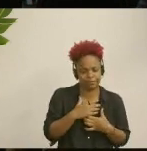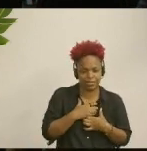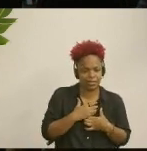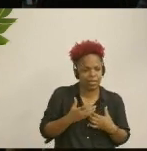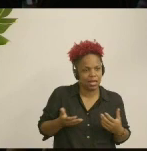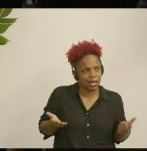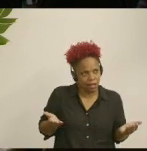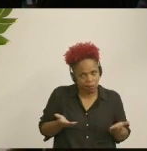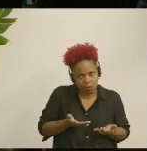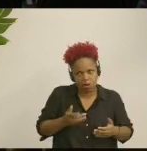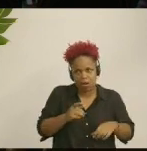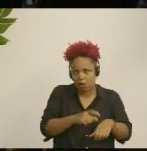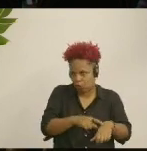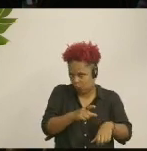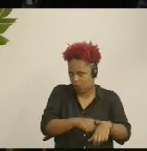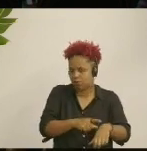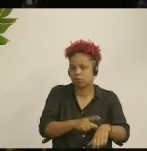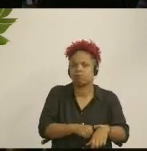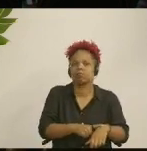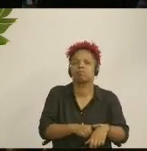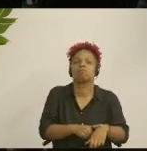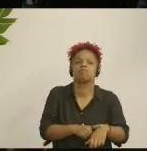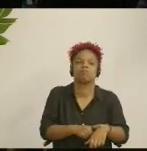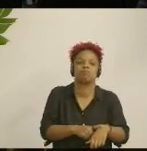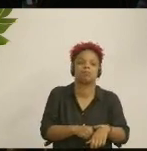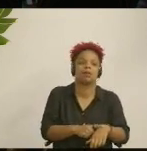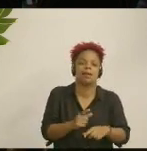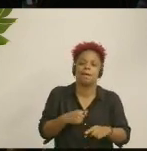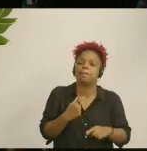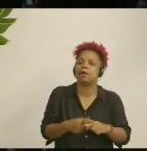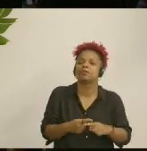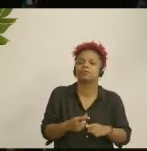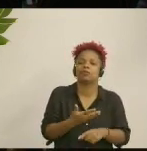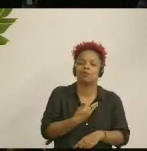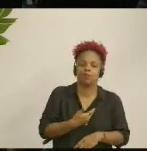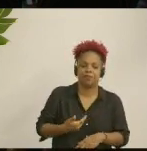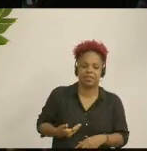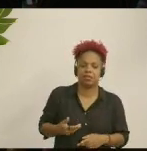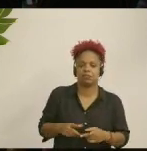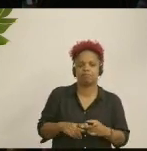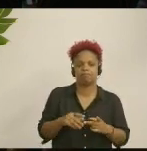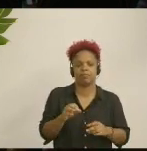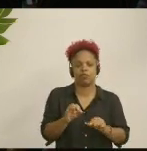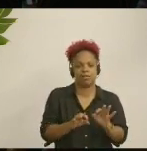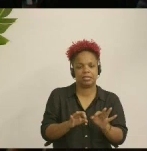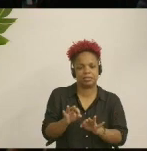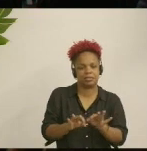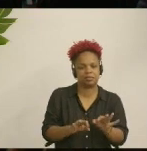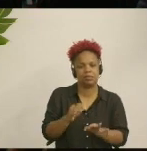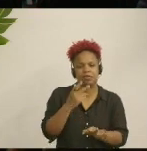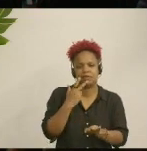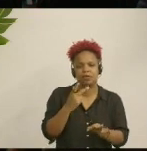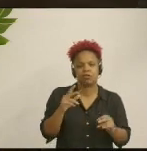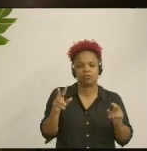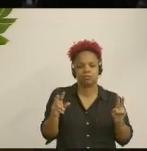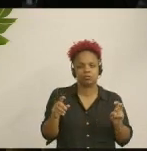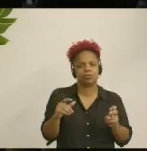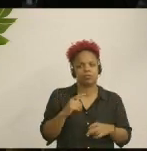the types of organizations that you mentioned, Susanne, we agree are absolutely critical. It's just, it's a big